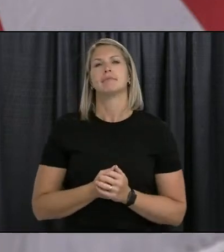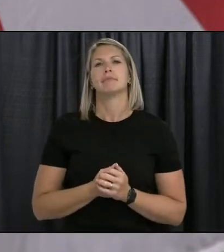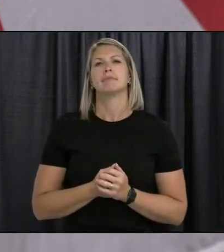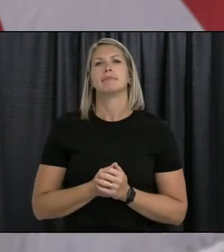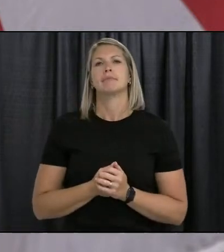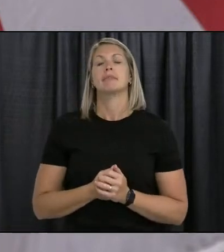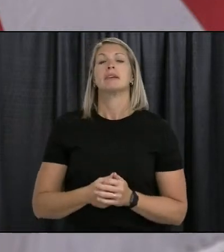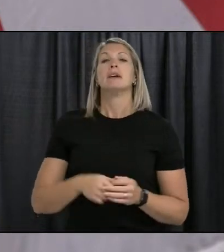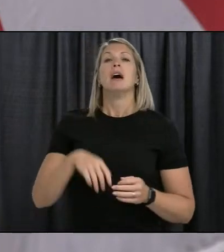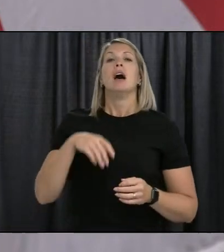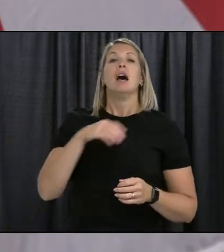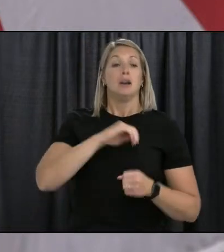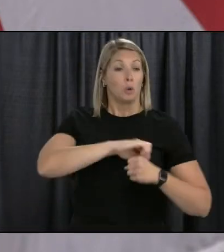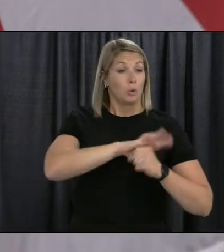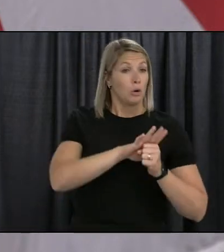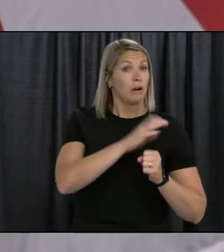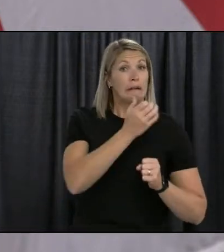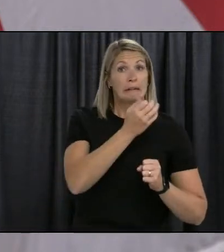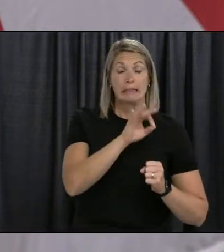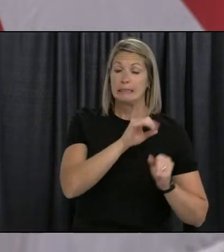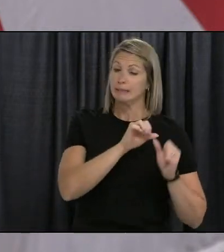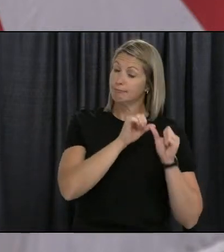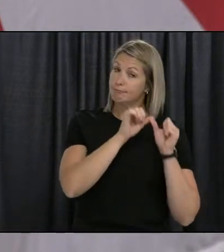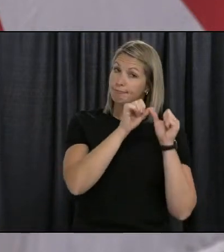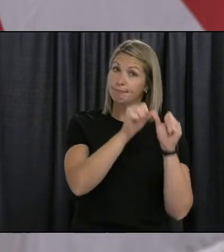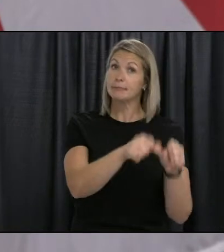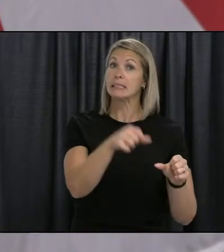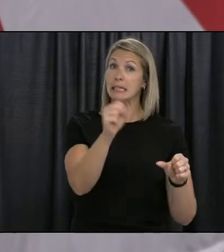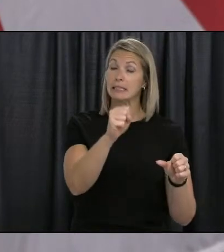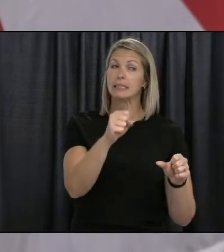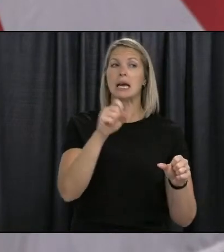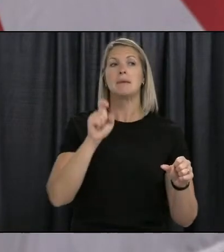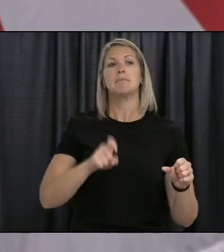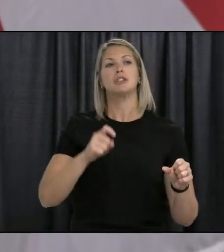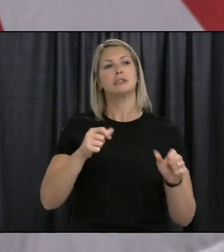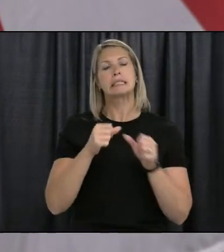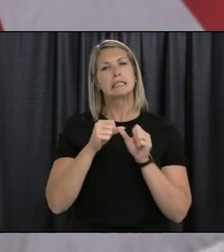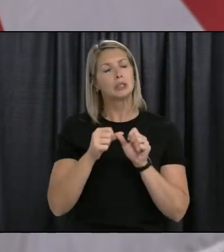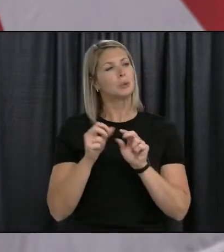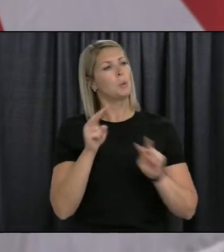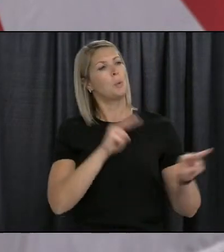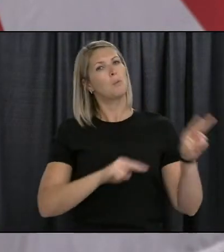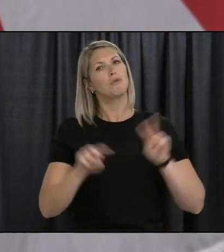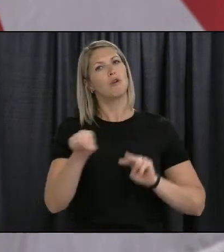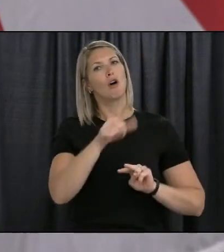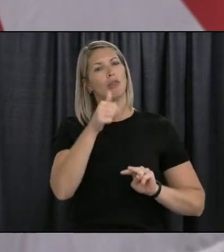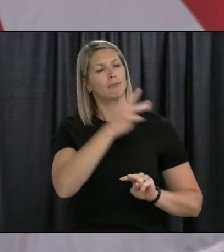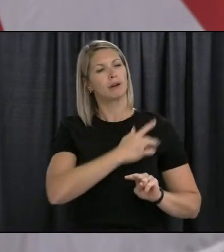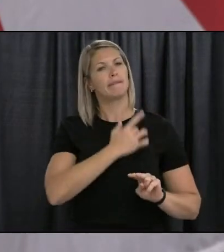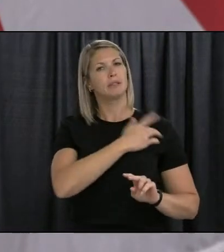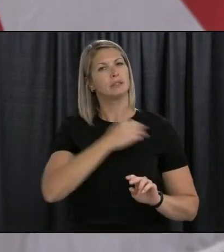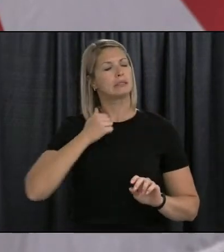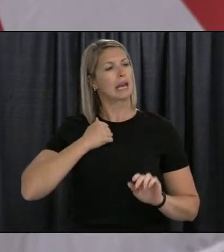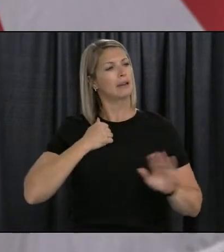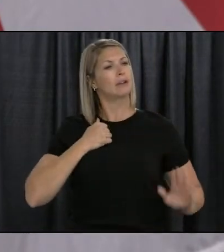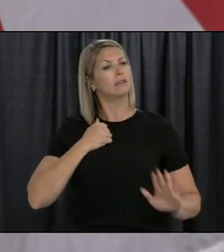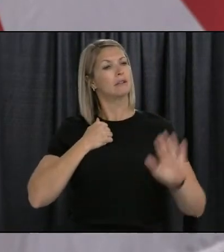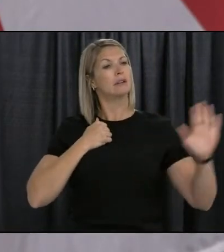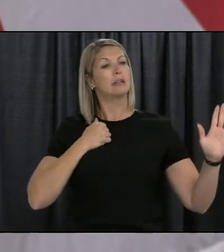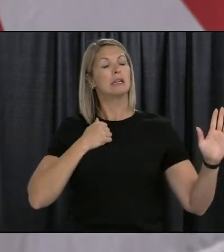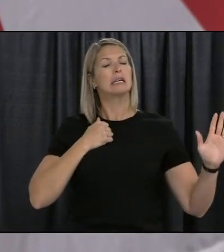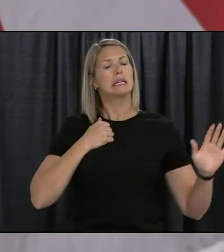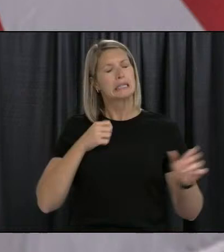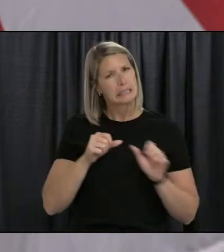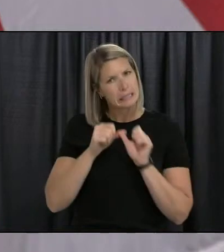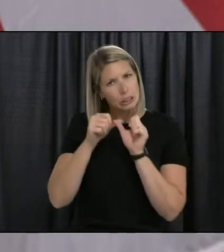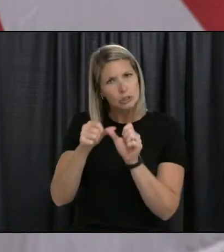at bay, but we must persevere and learn from the lessons of other jurisdictions. I encourage the youth in our province to keep up their efforts.